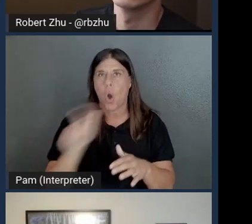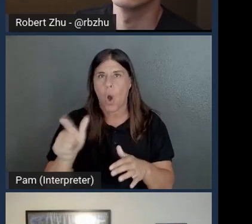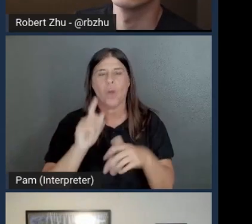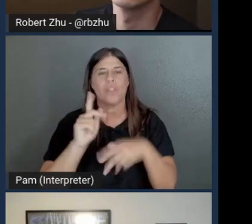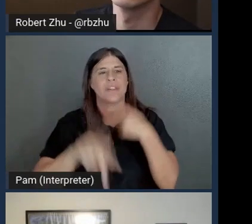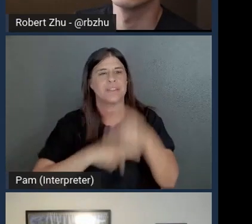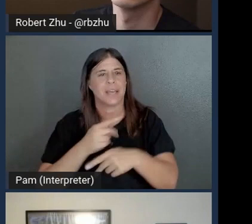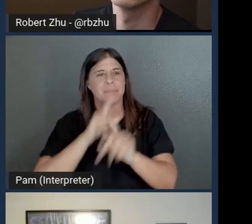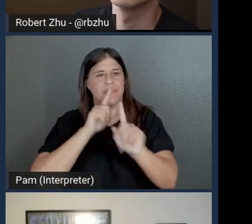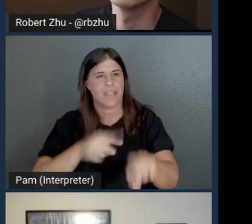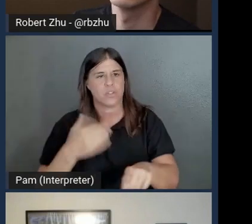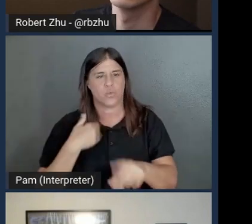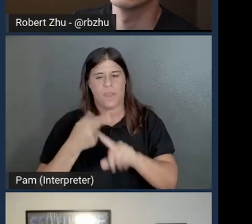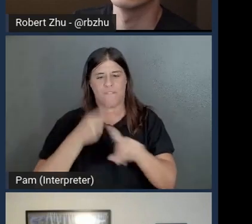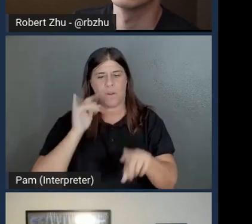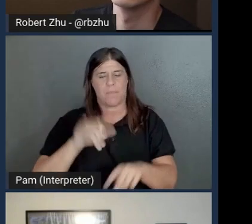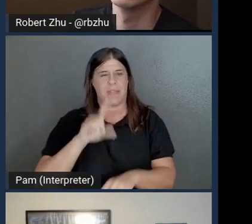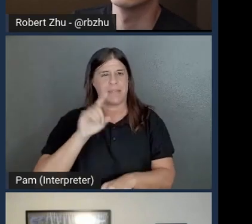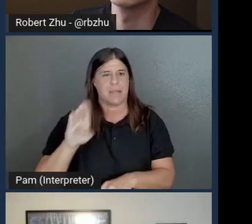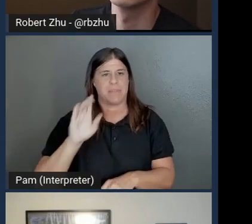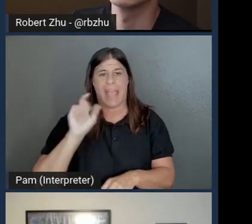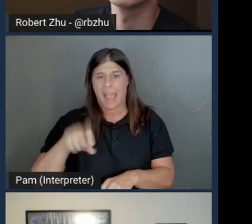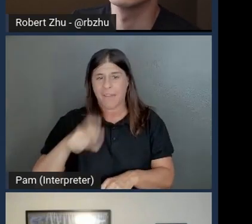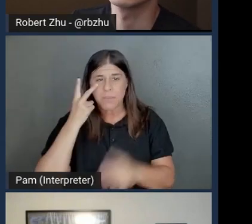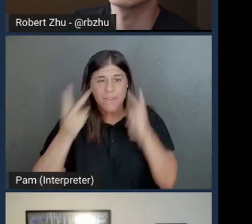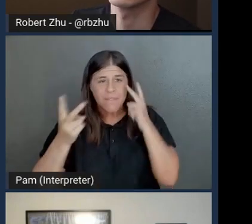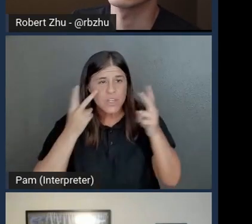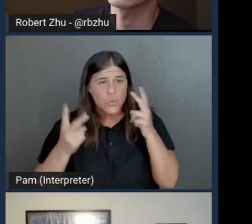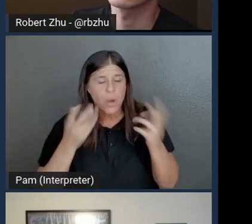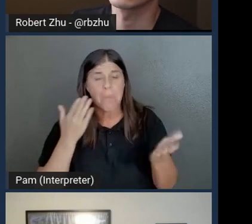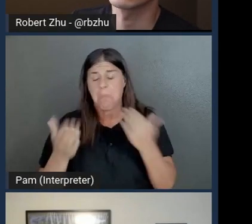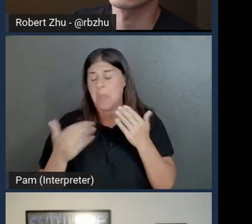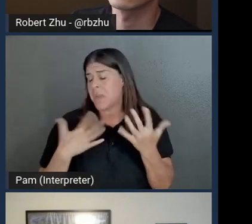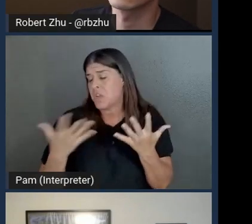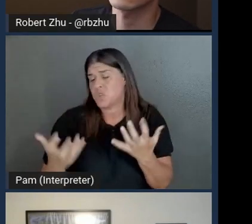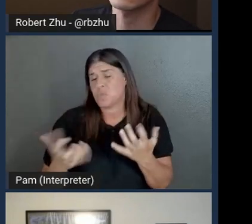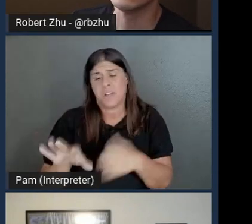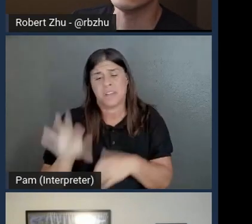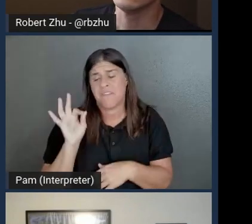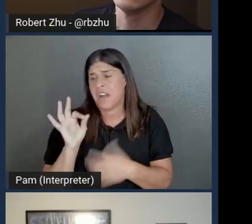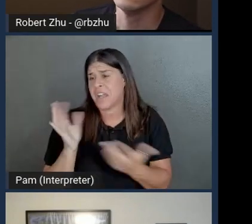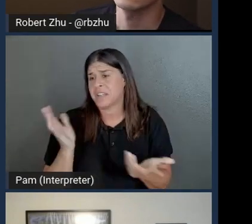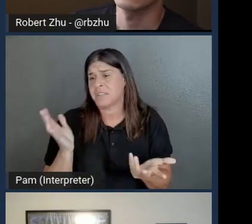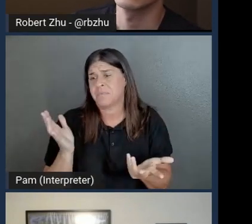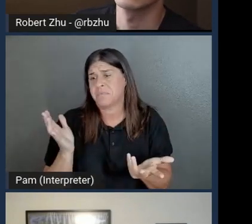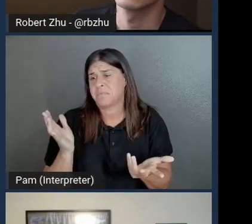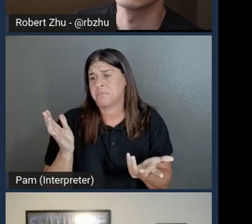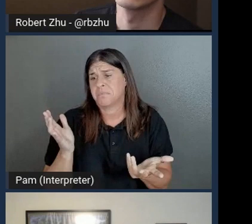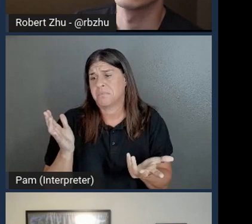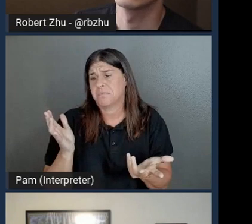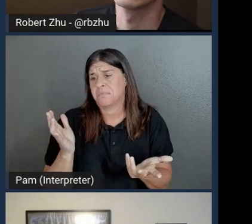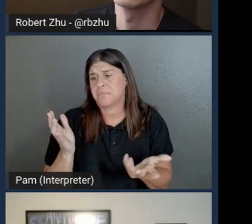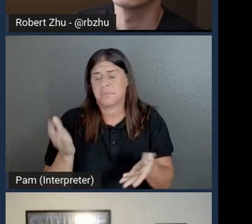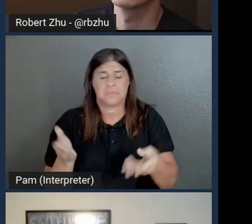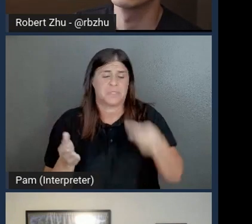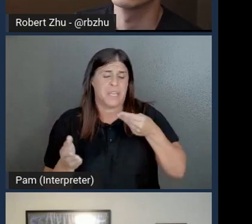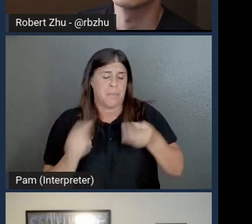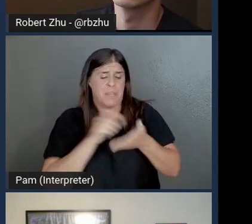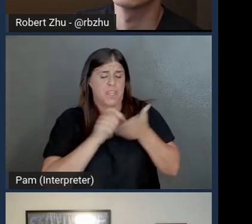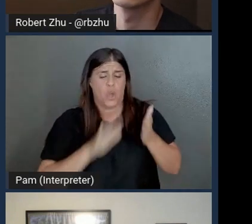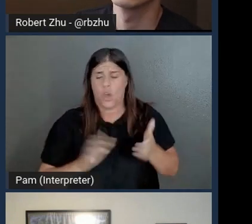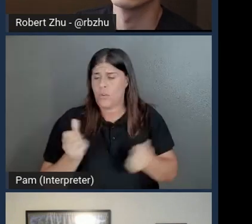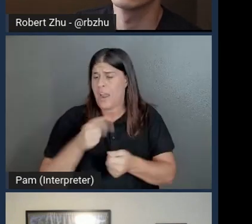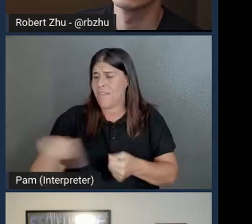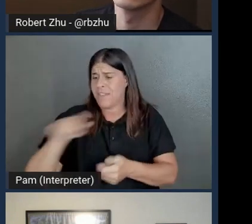graph database have to be those very visual ones. In this case, maybe I just want to be able to find out, given an author and everything that they've written,